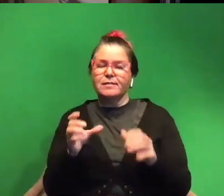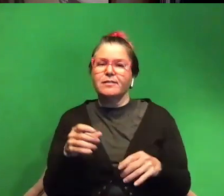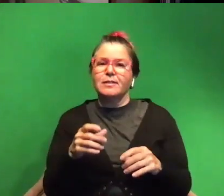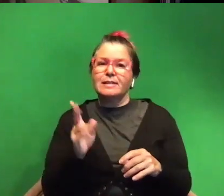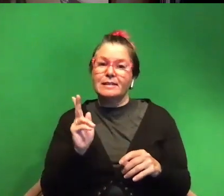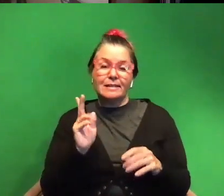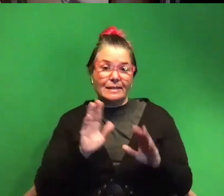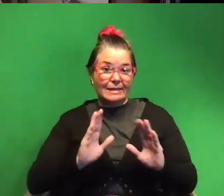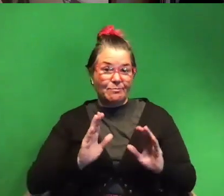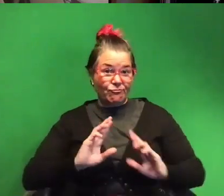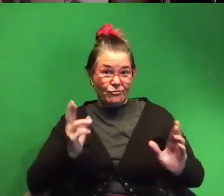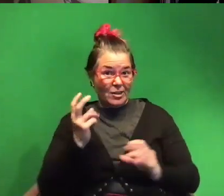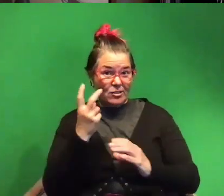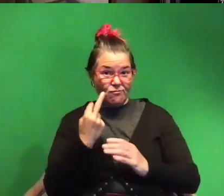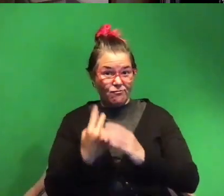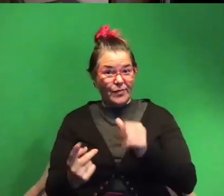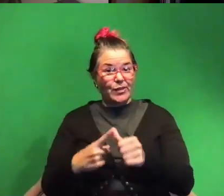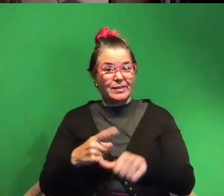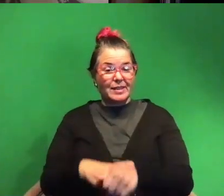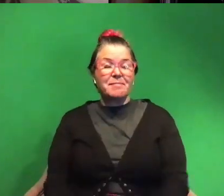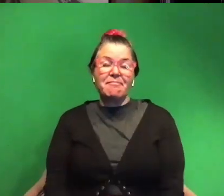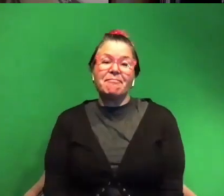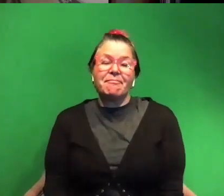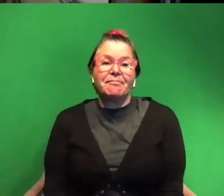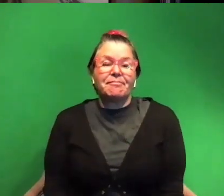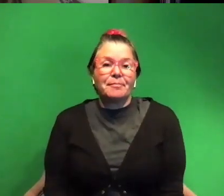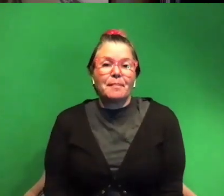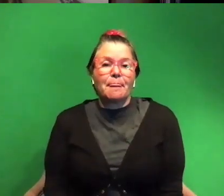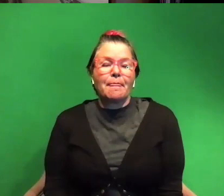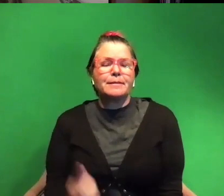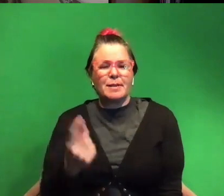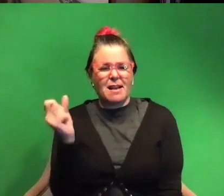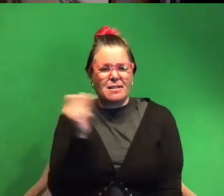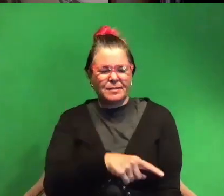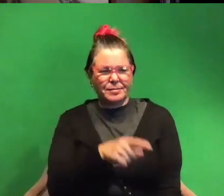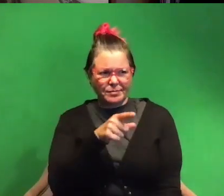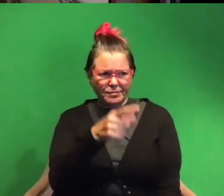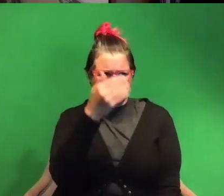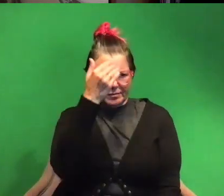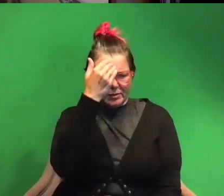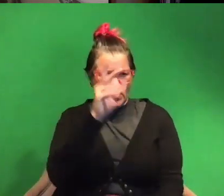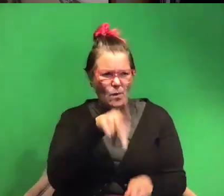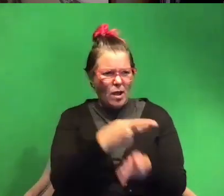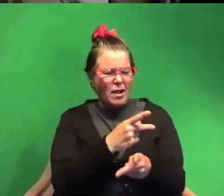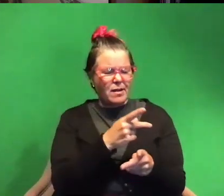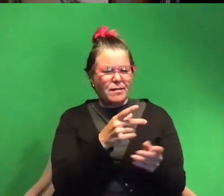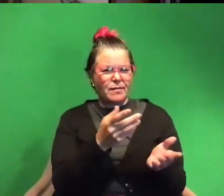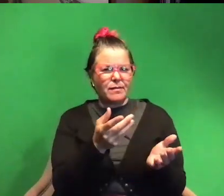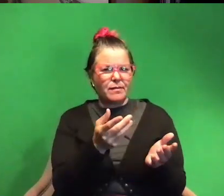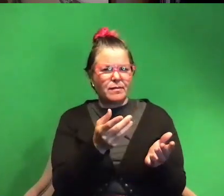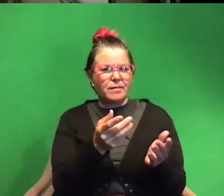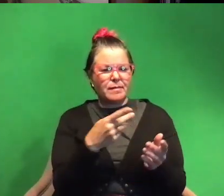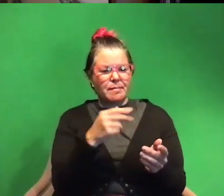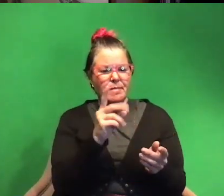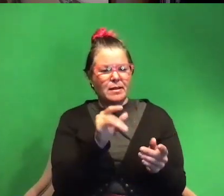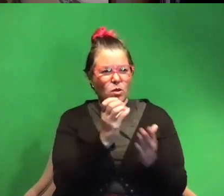to go dive for maybe the first time. And someone also asked, do you know the type of courses, like the type of PADI courses